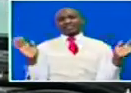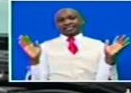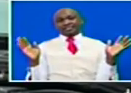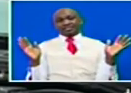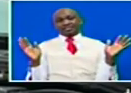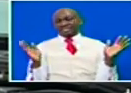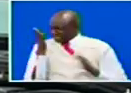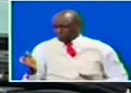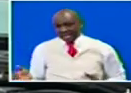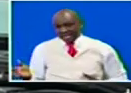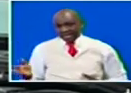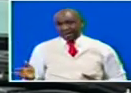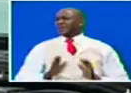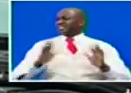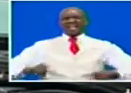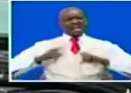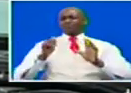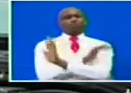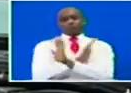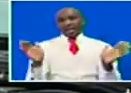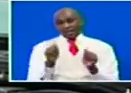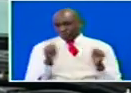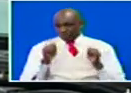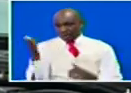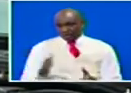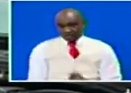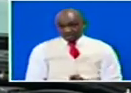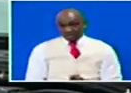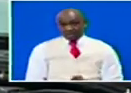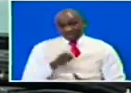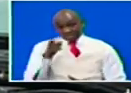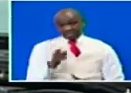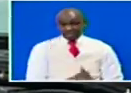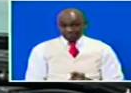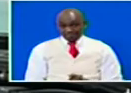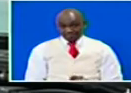manze. Apo life iko tu poa. No matter the distance,